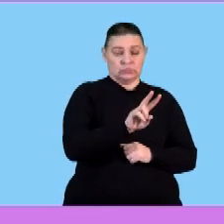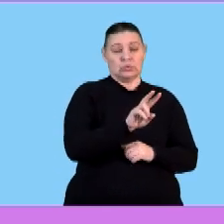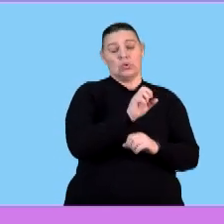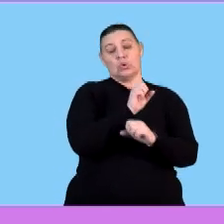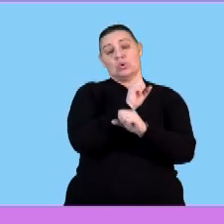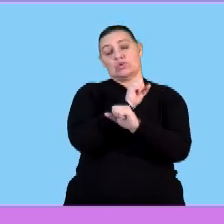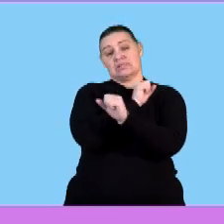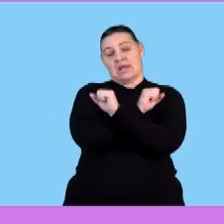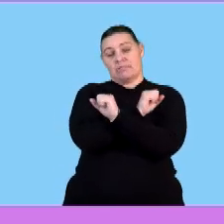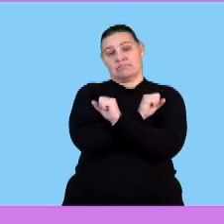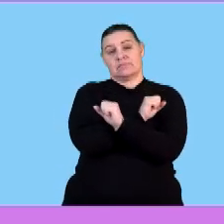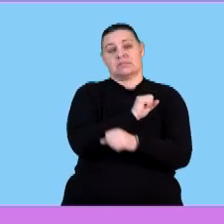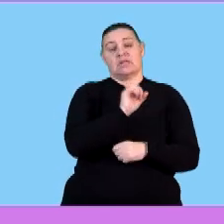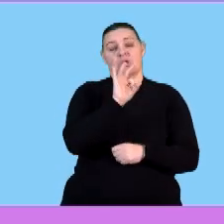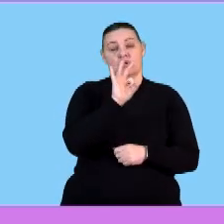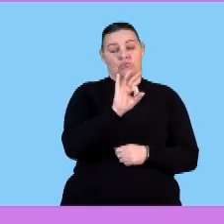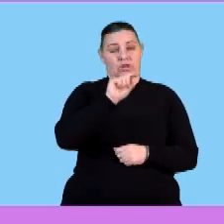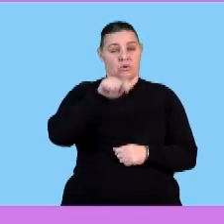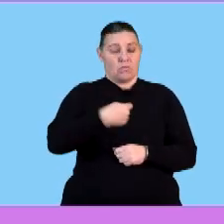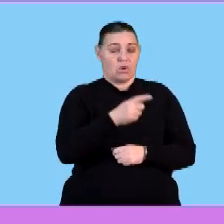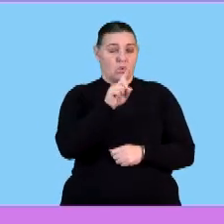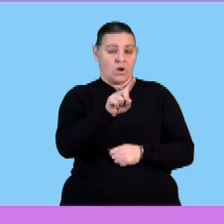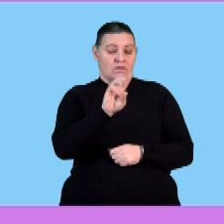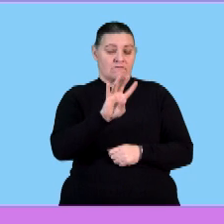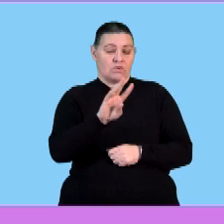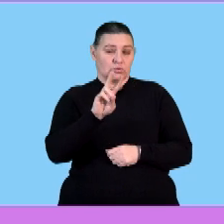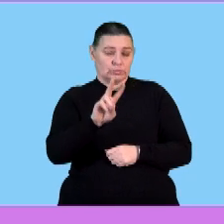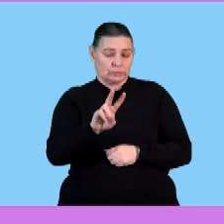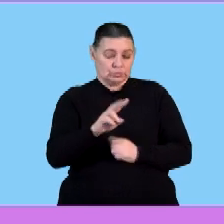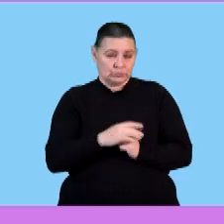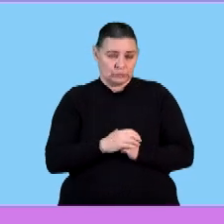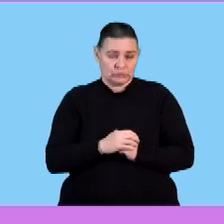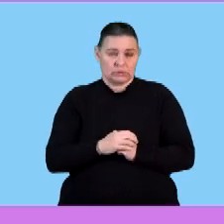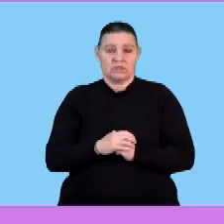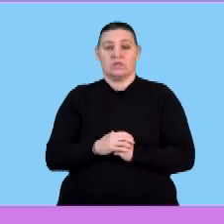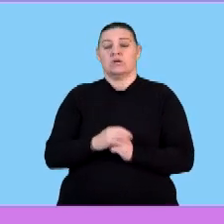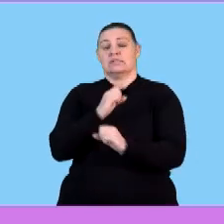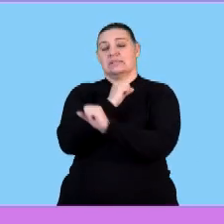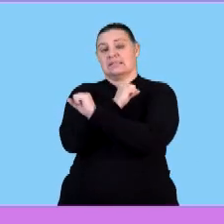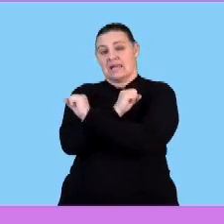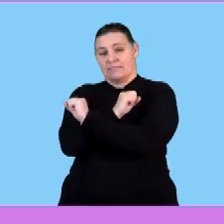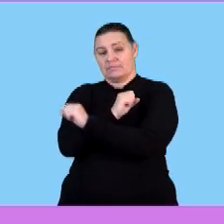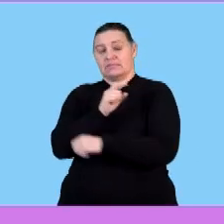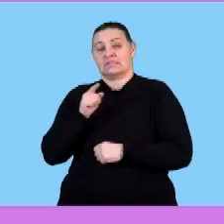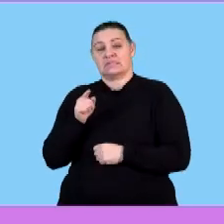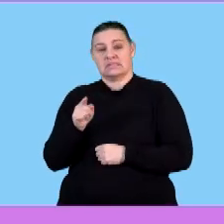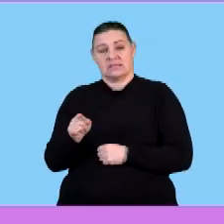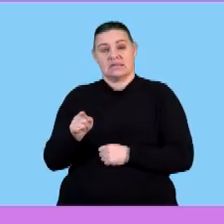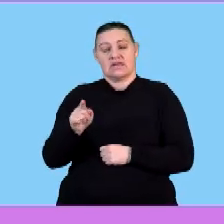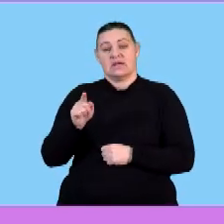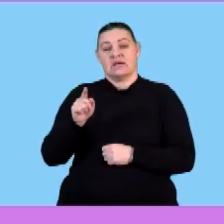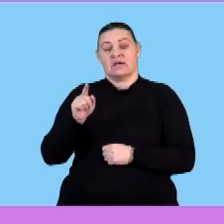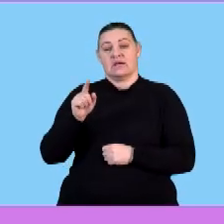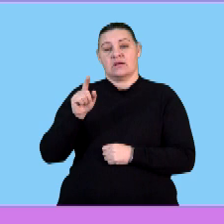so we don't have to play games with it. We don't have to alter it in any way. That gives me 2 times 3,142, because that's what pi